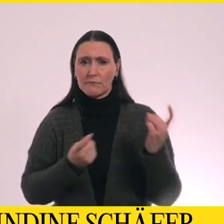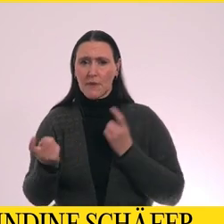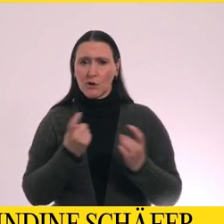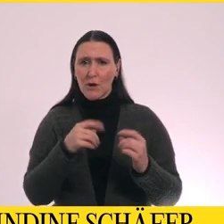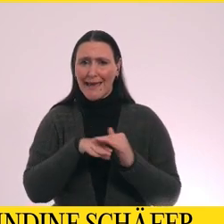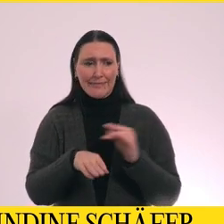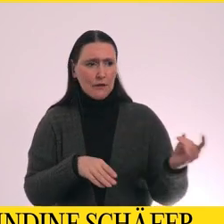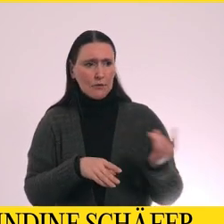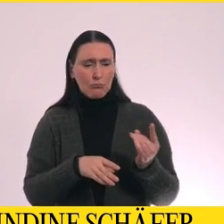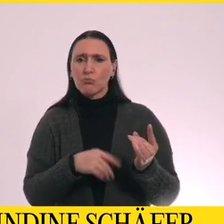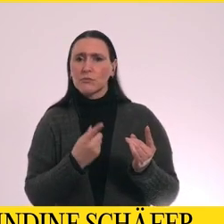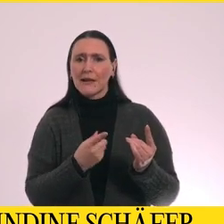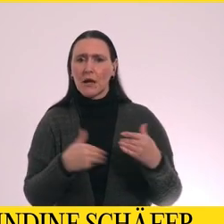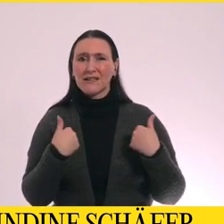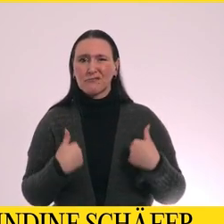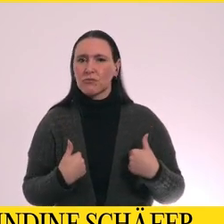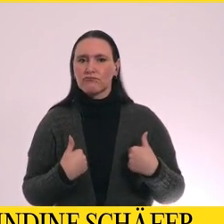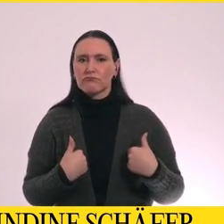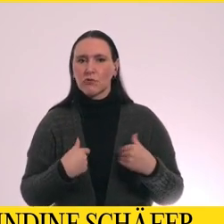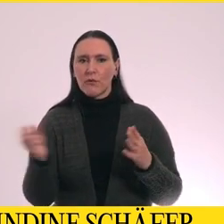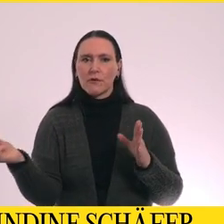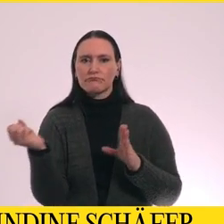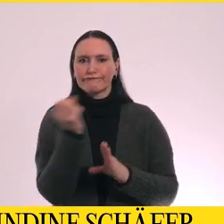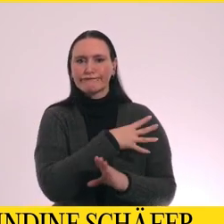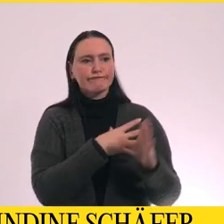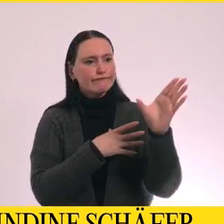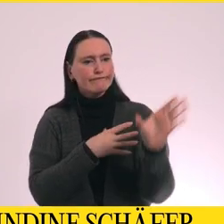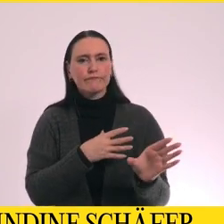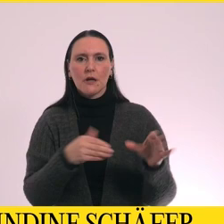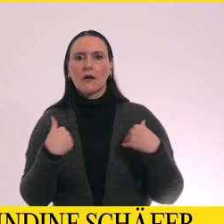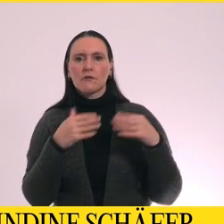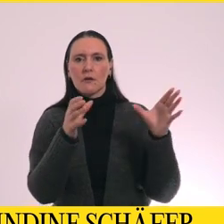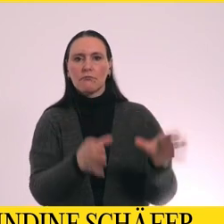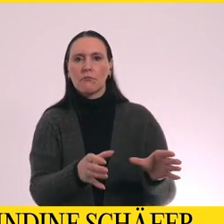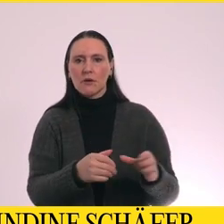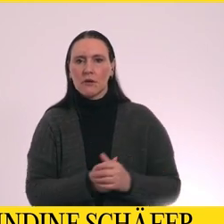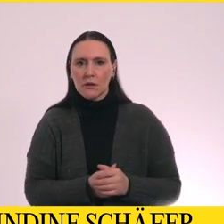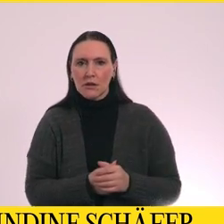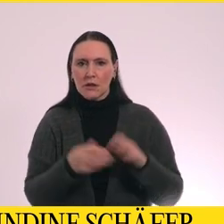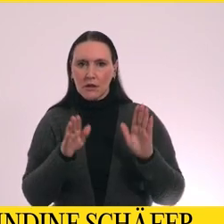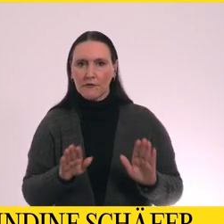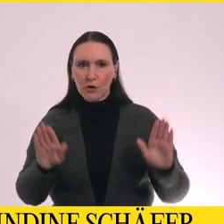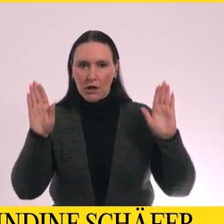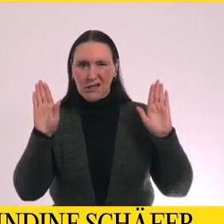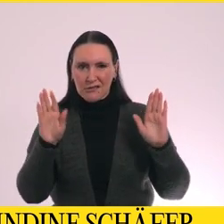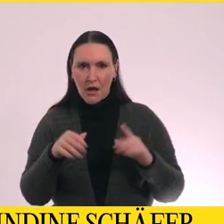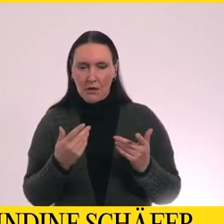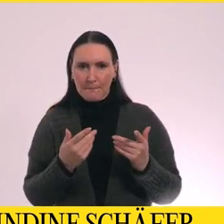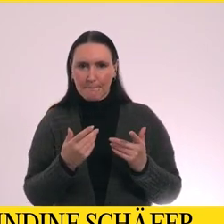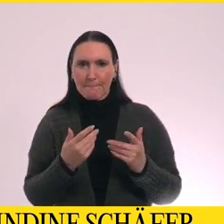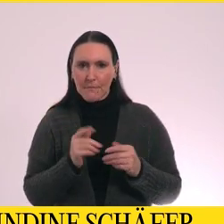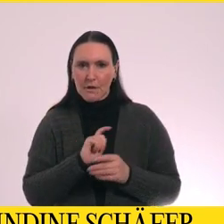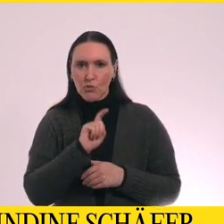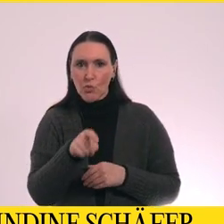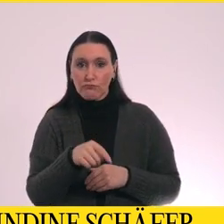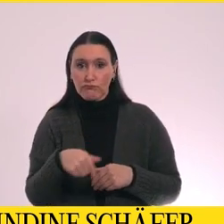and from their individuality, because when you are a rejected asylum seeker in Denmark, you just have no access or